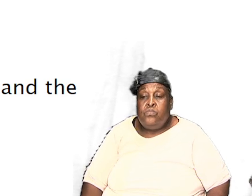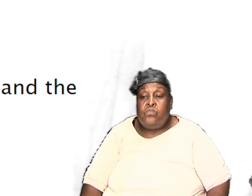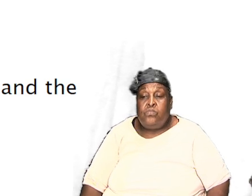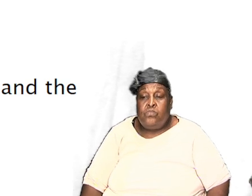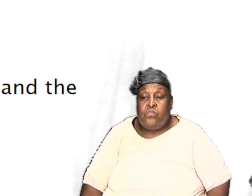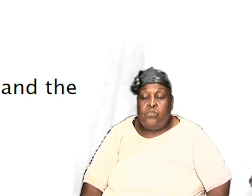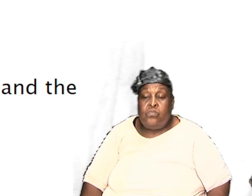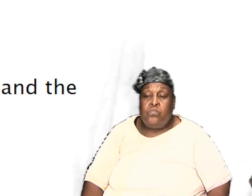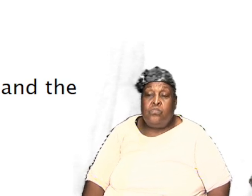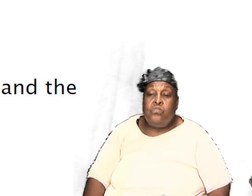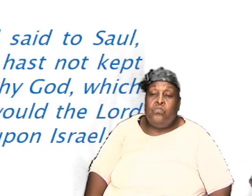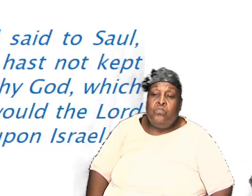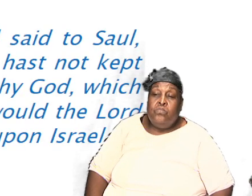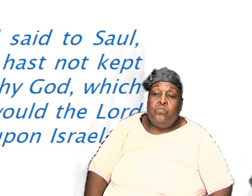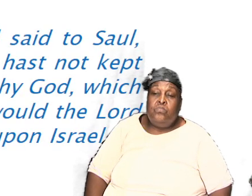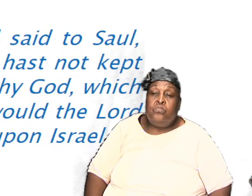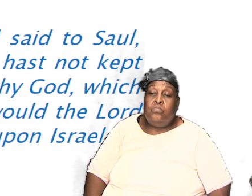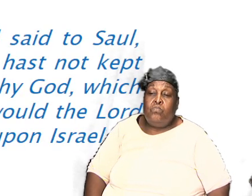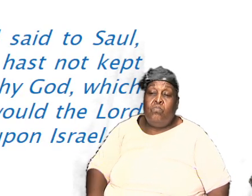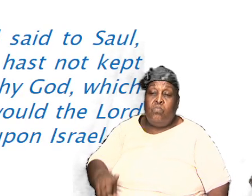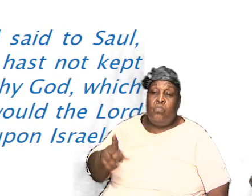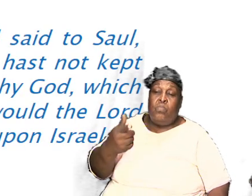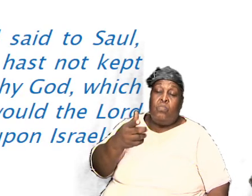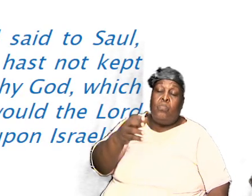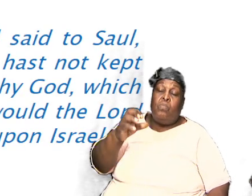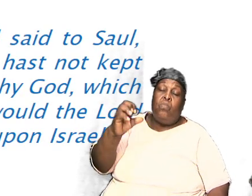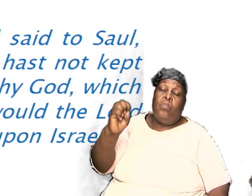Let us look at the next slide. 1 Samuel.